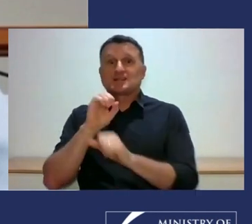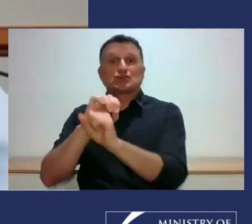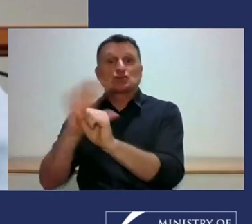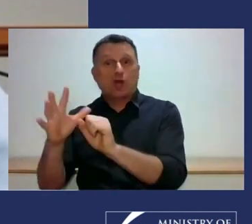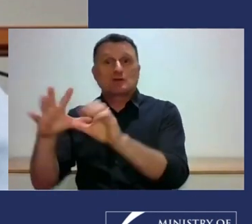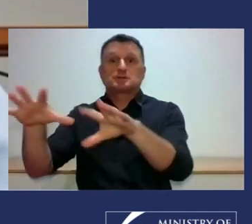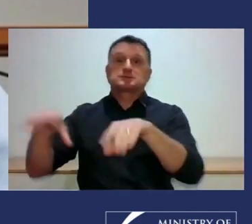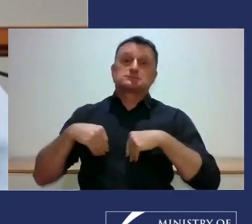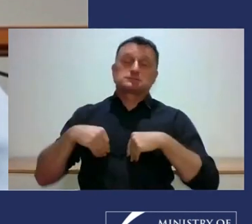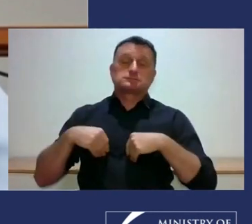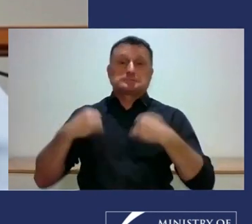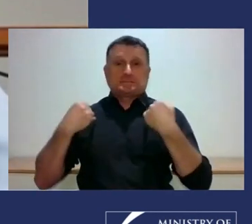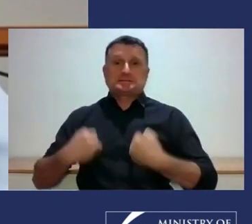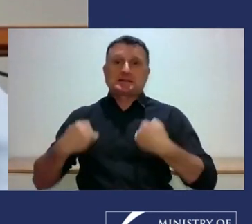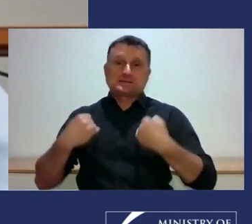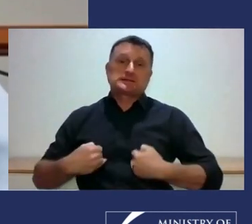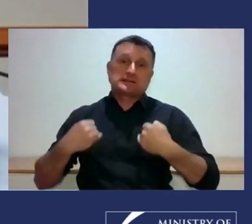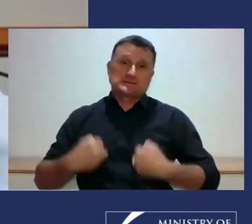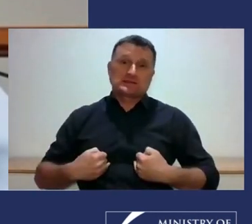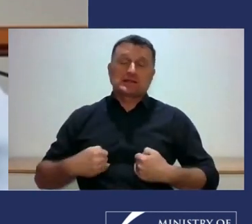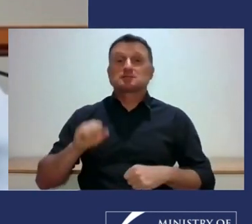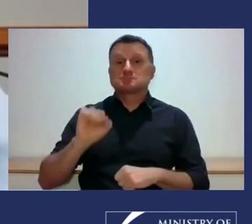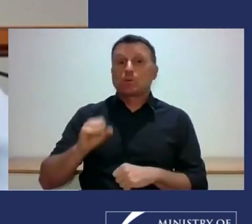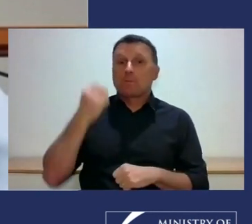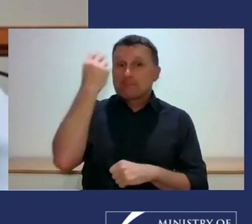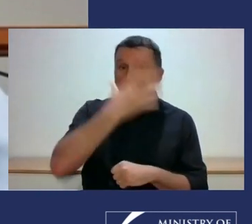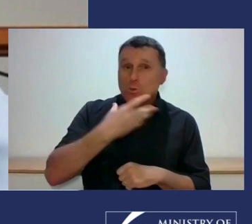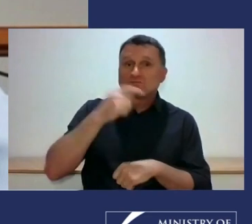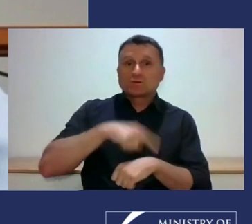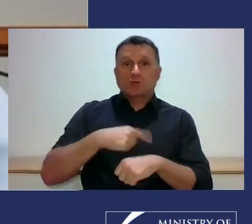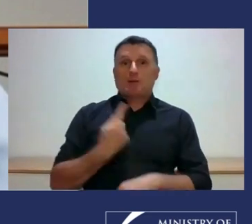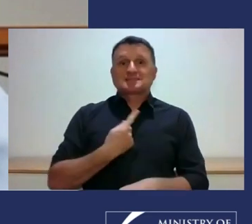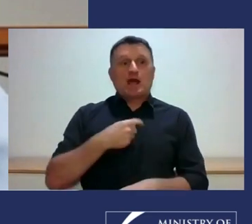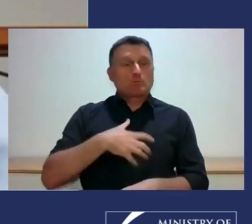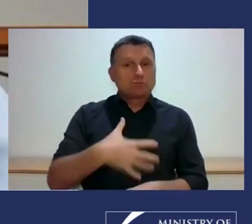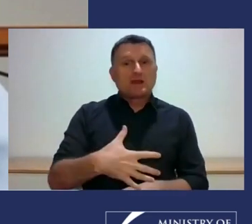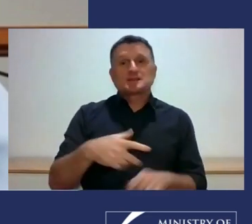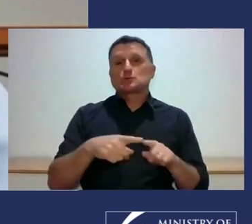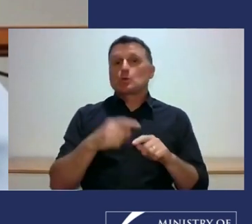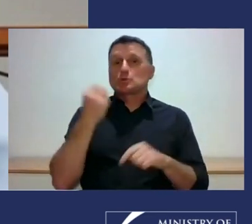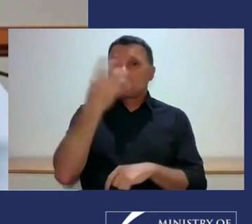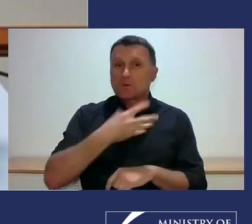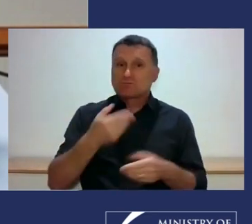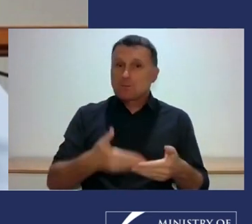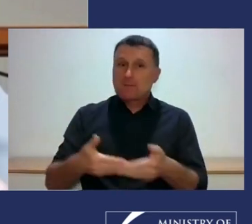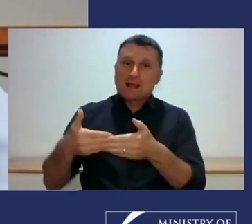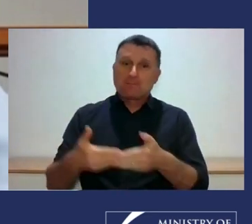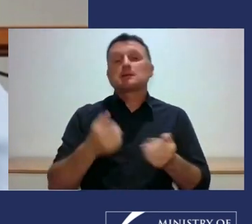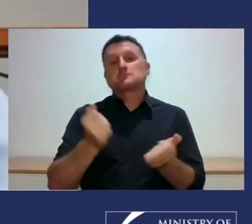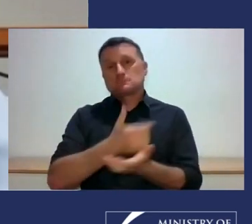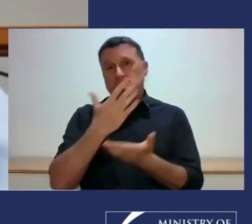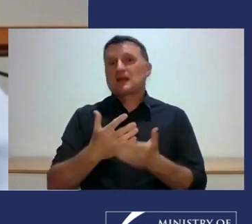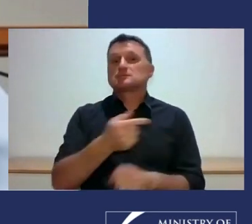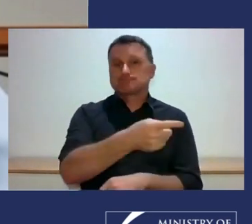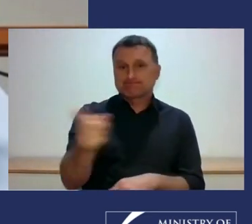just don't let COVID take this beautiful time of having your baby and celebrating that. So get the vaccine and then